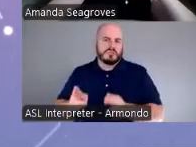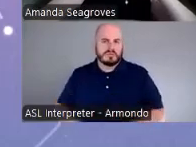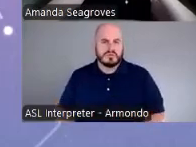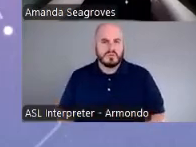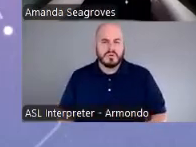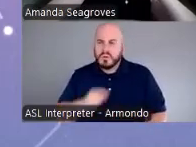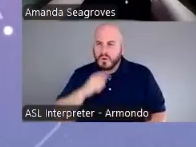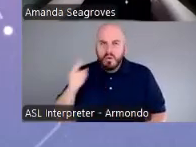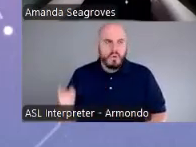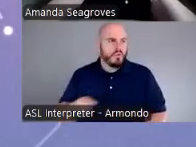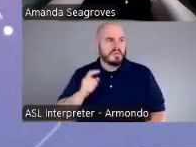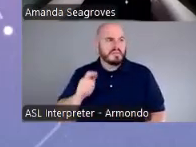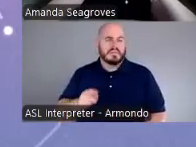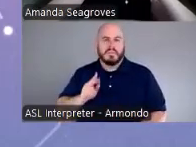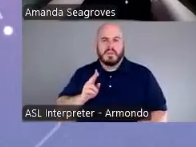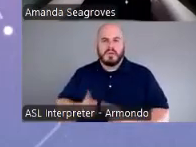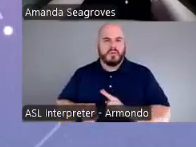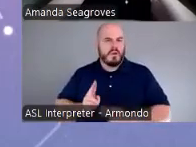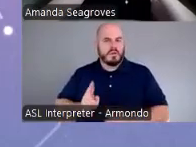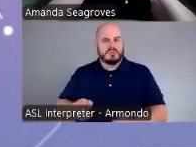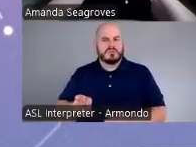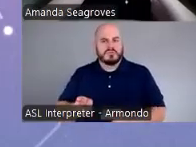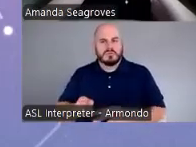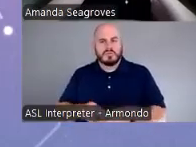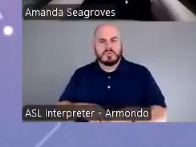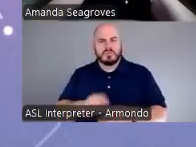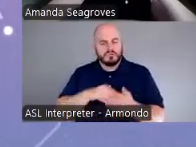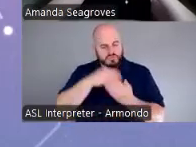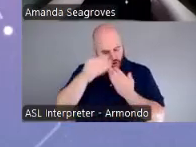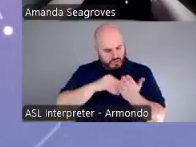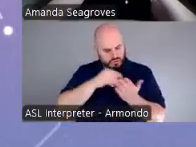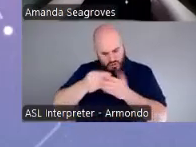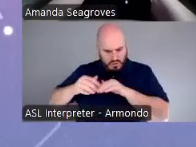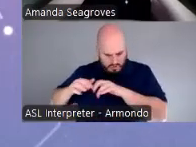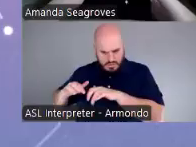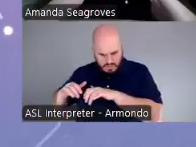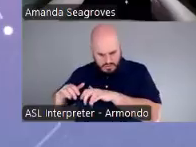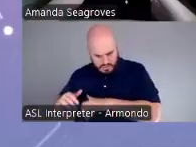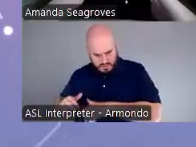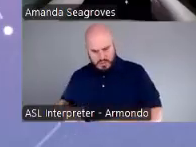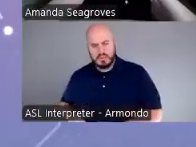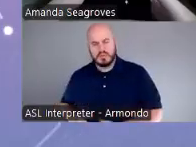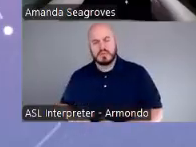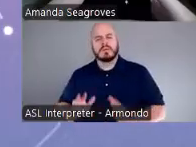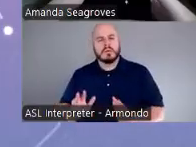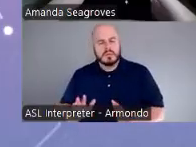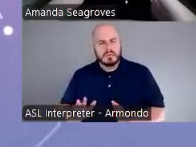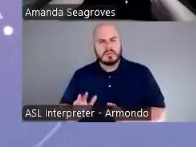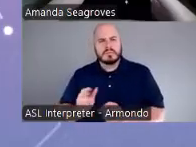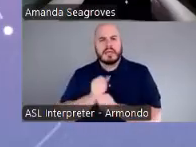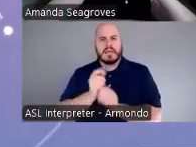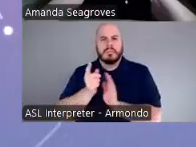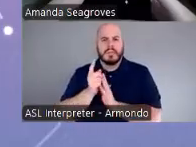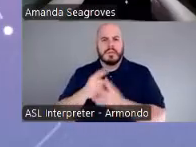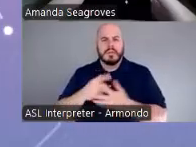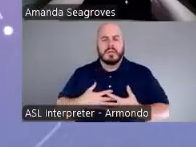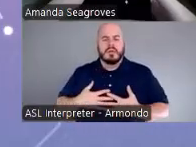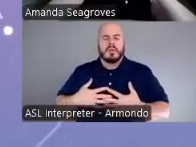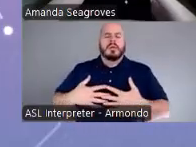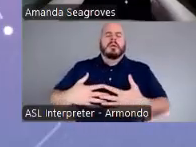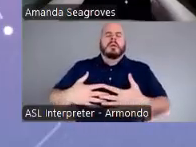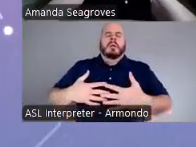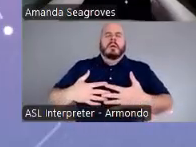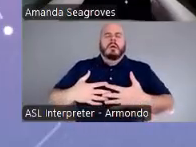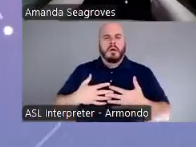rush to chart, type. Taking a minute to breathe, taking a minute to